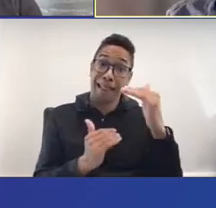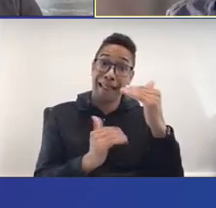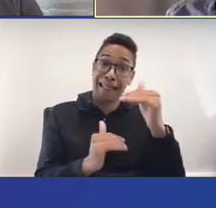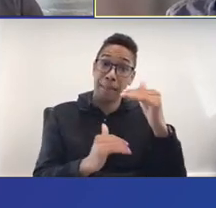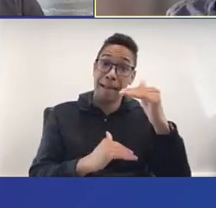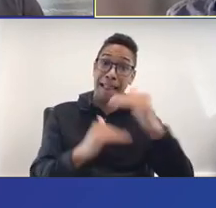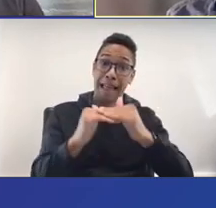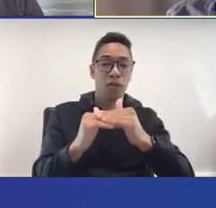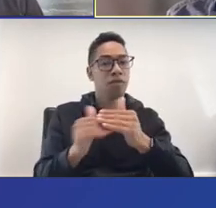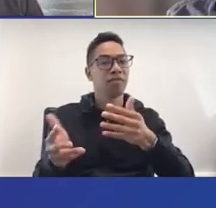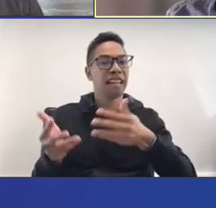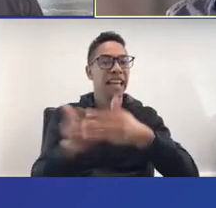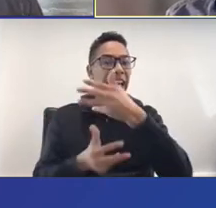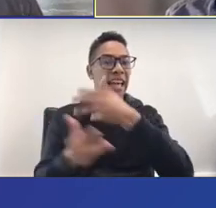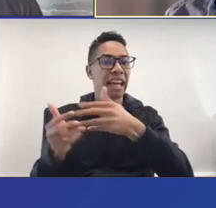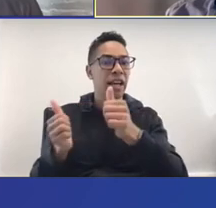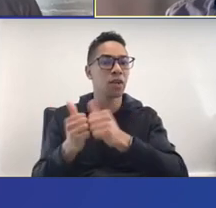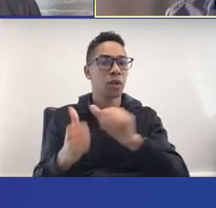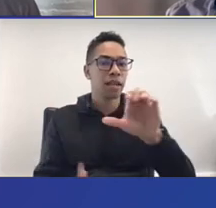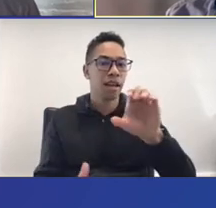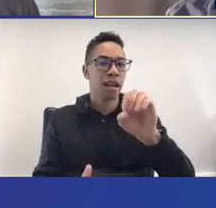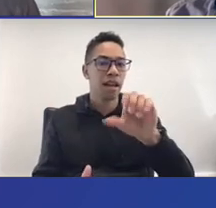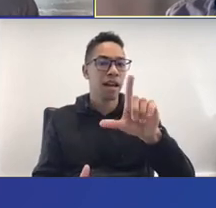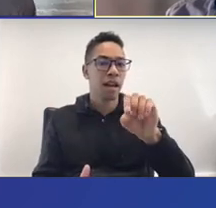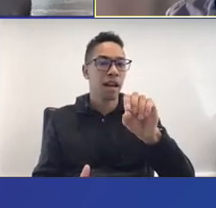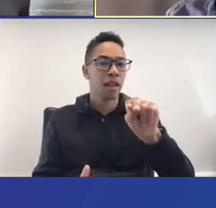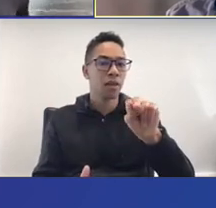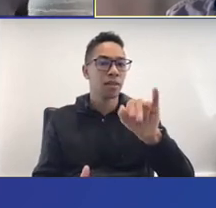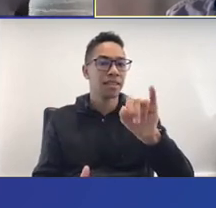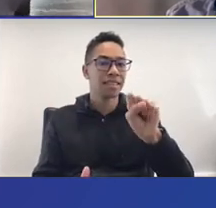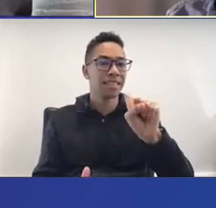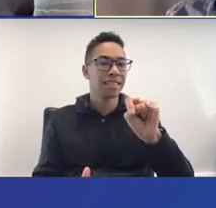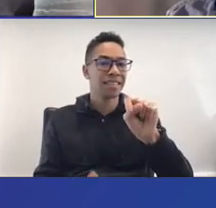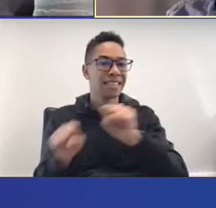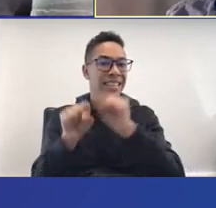these colonist systems. I mean,